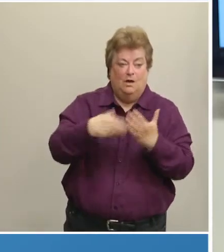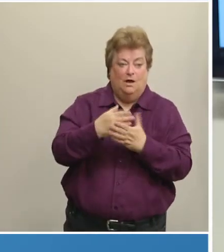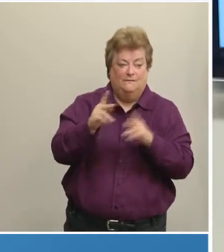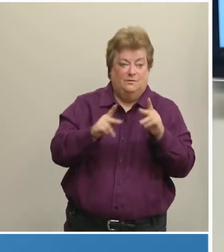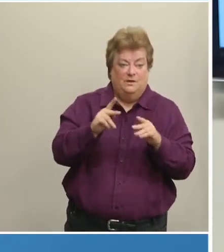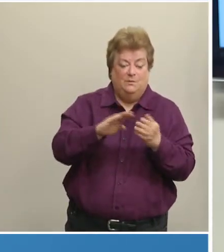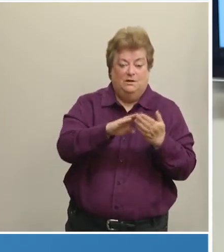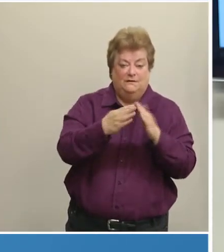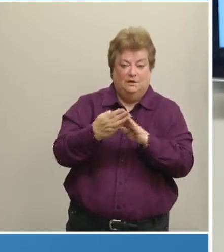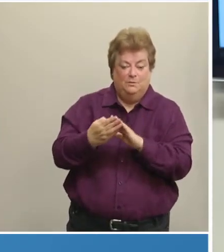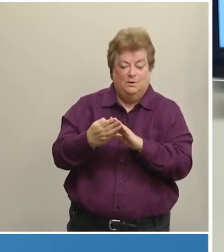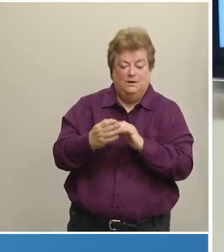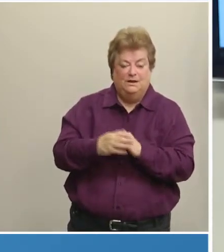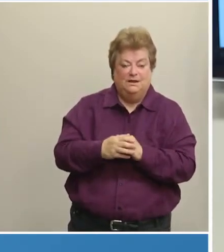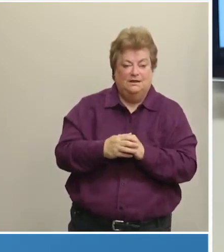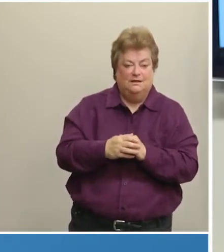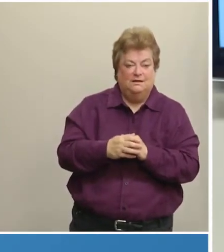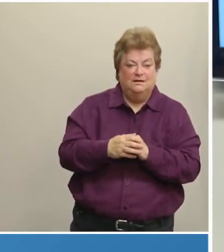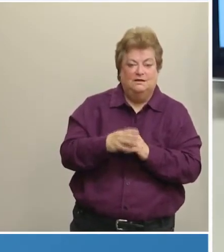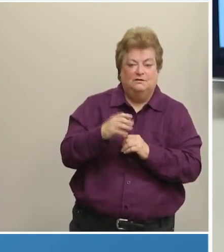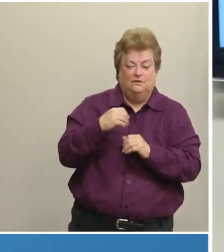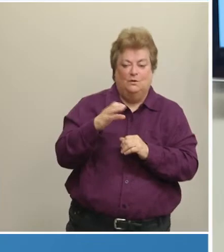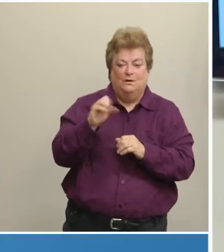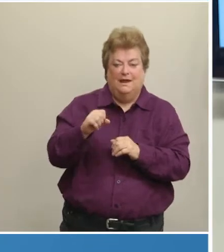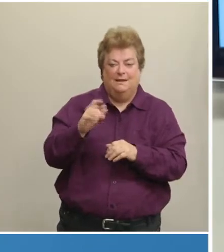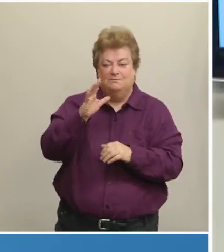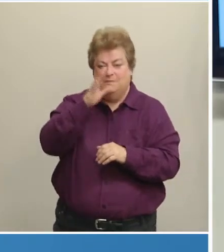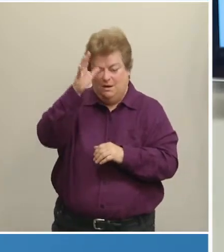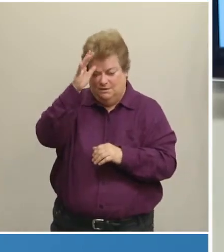parents can reach out and get their child scheduled.